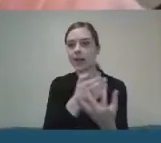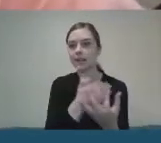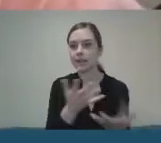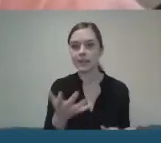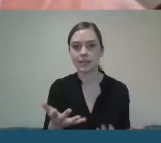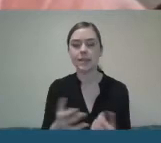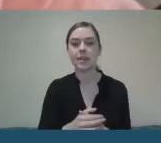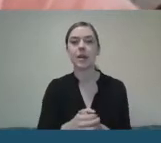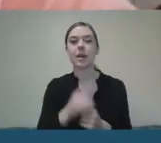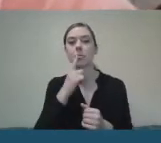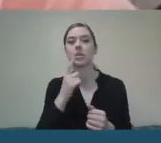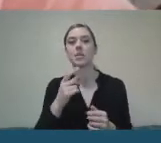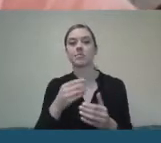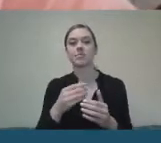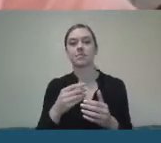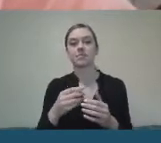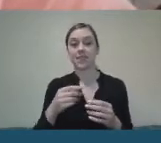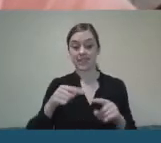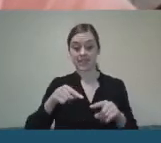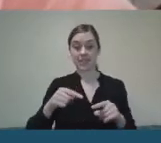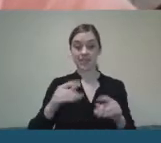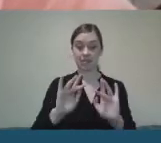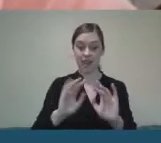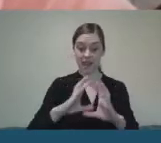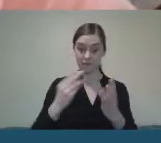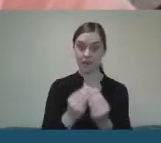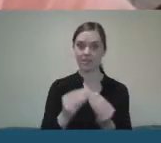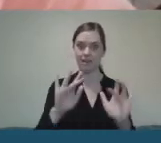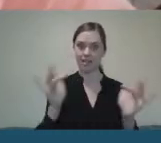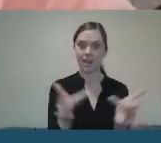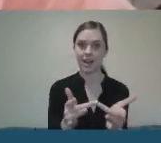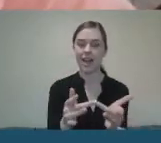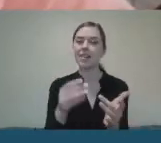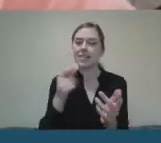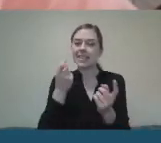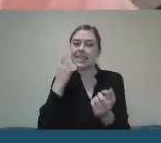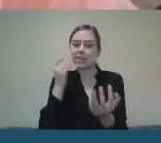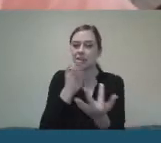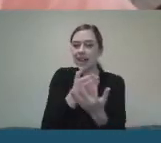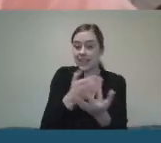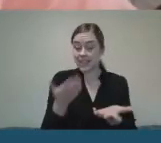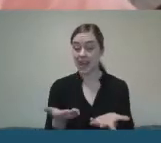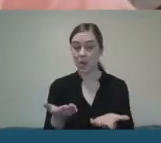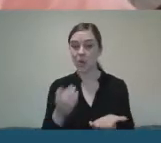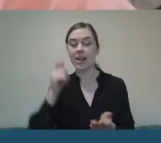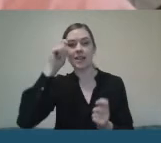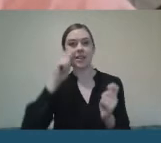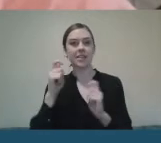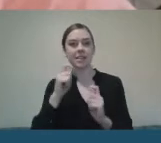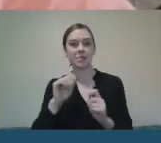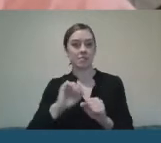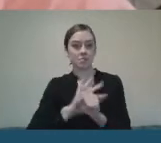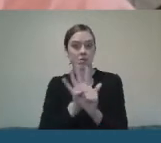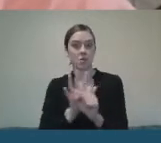alluded to so far, because these are all going online, there's a much easier way to access them now. And I think maybe since the pandemic, people